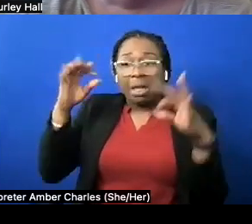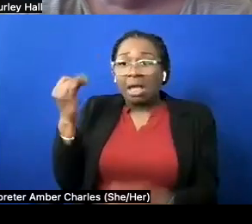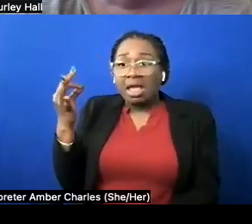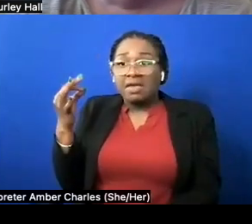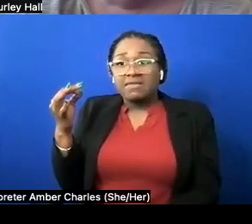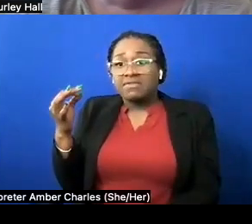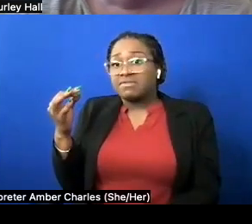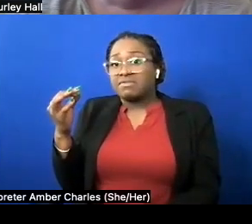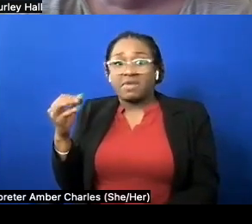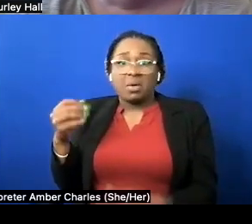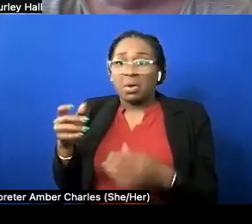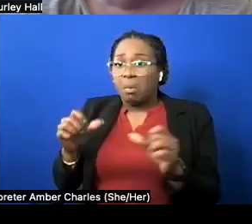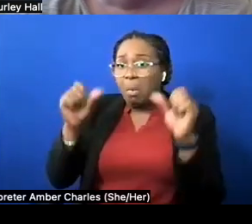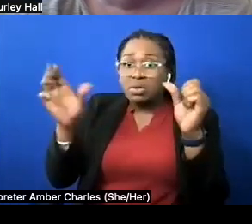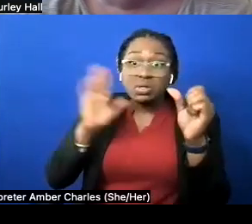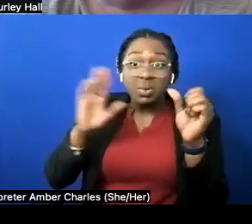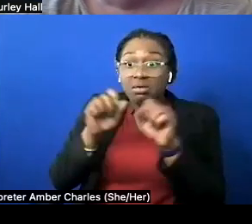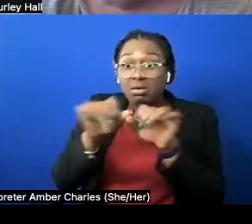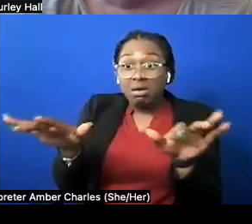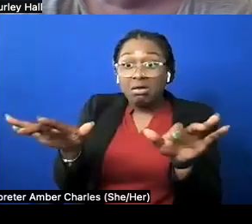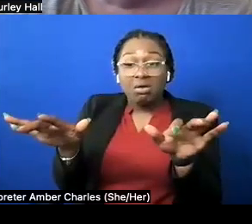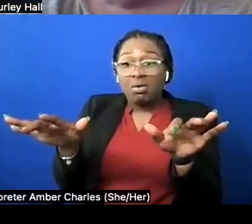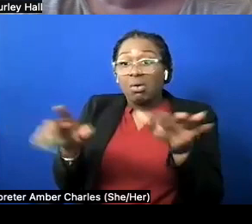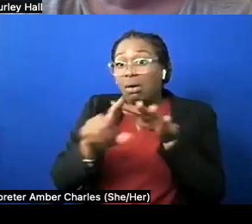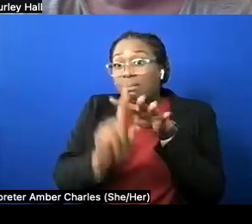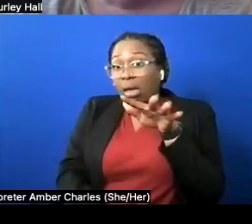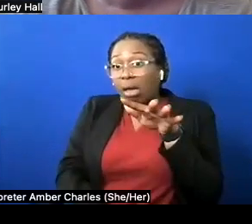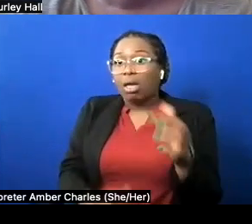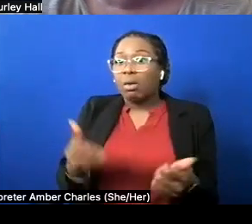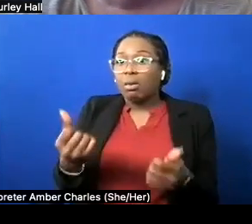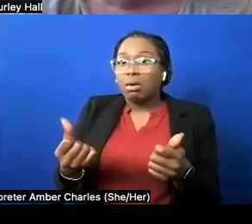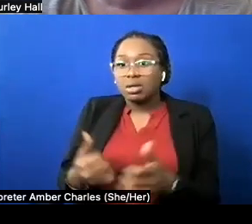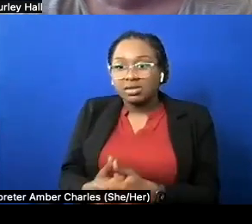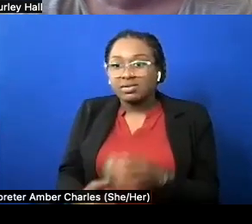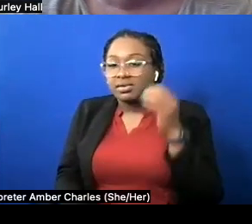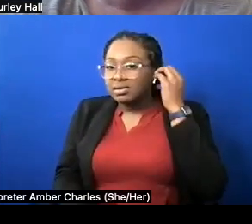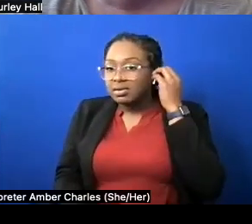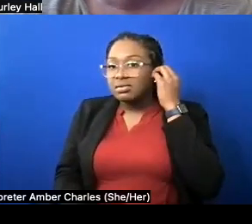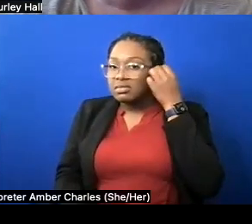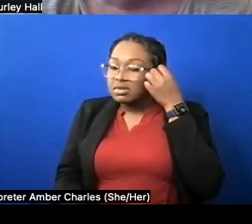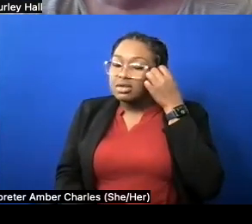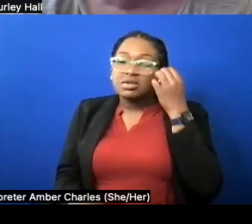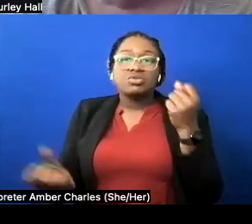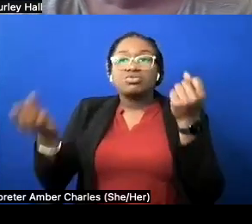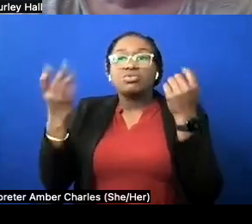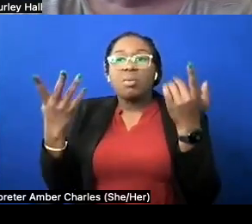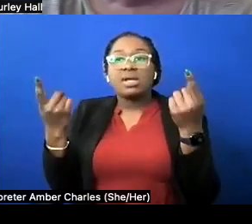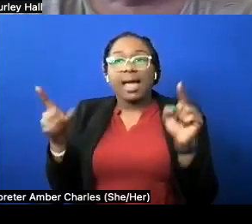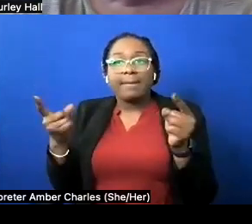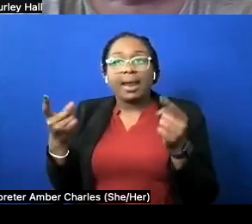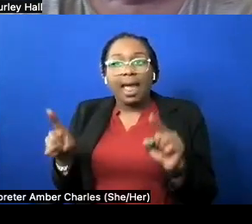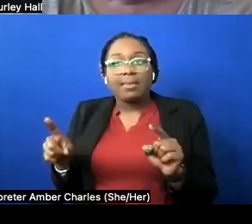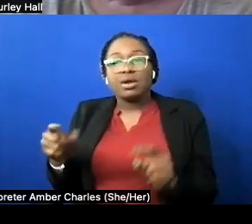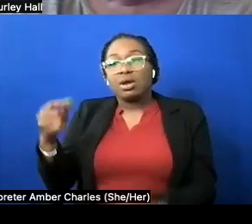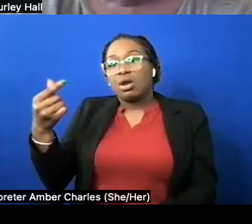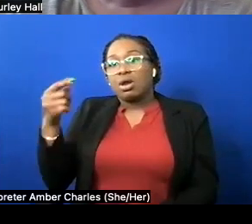okay, I'm going to post this stuff. Is it going to go out into the ether? But you know, there was so much going on. George Floyd